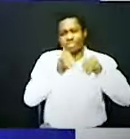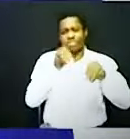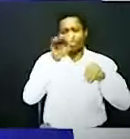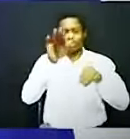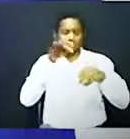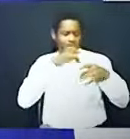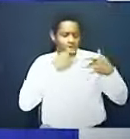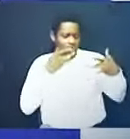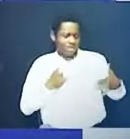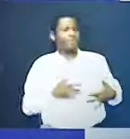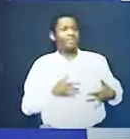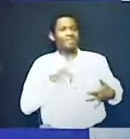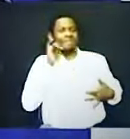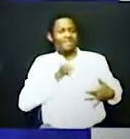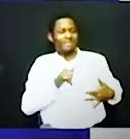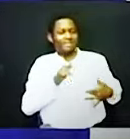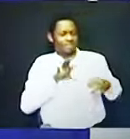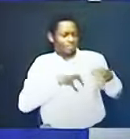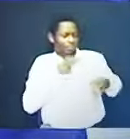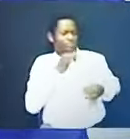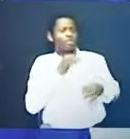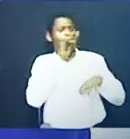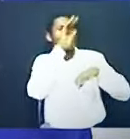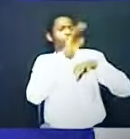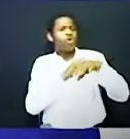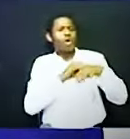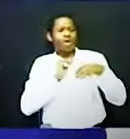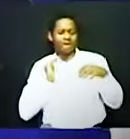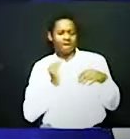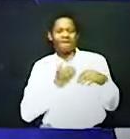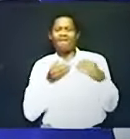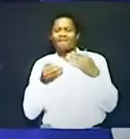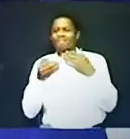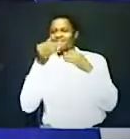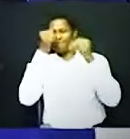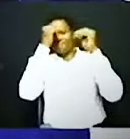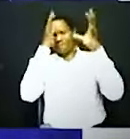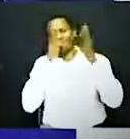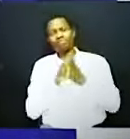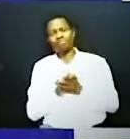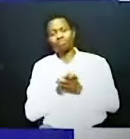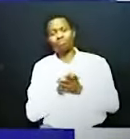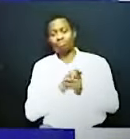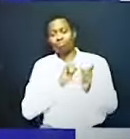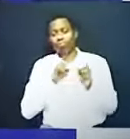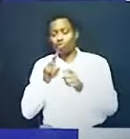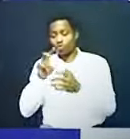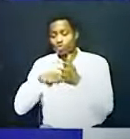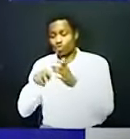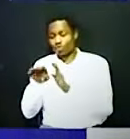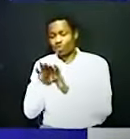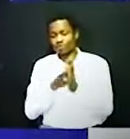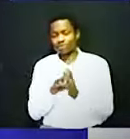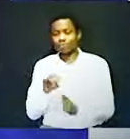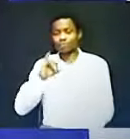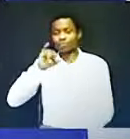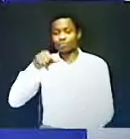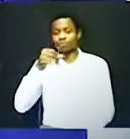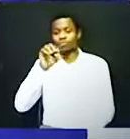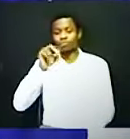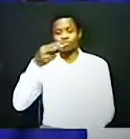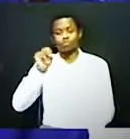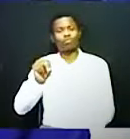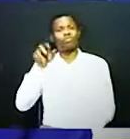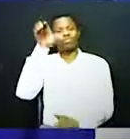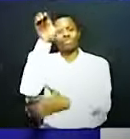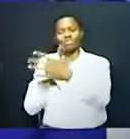who cries out, Abba, Father. Now let's go to John chapter 16. Are